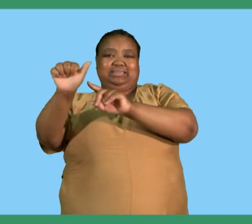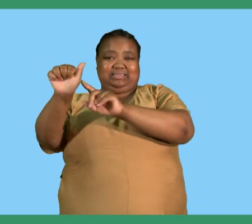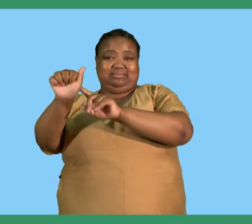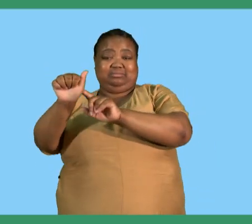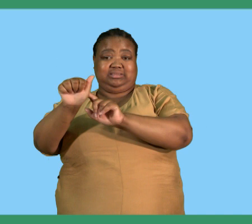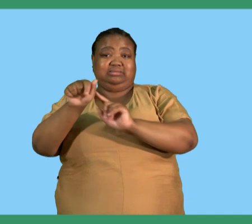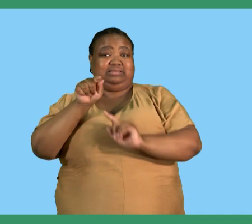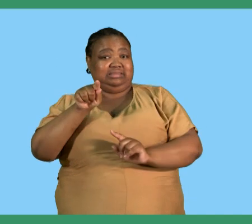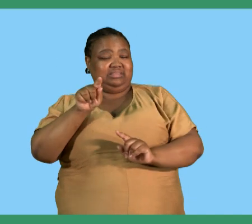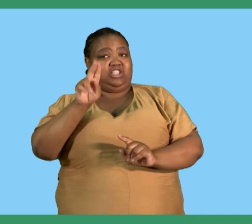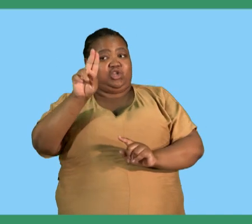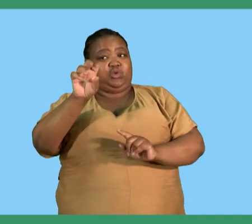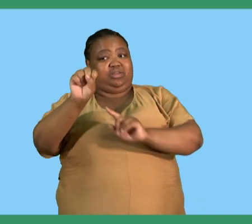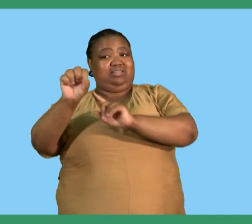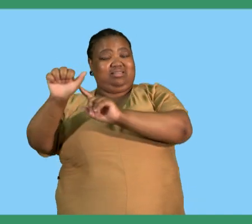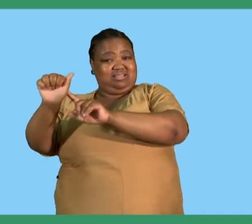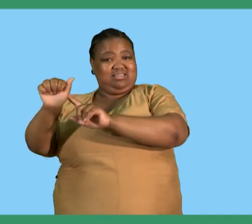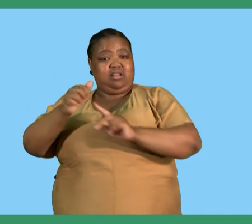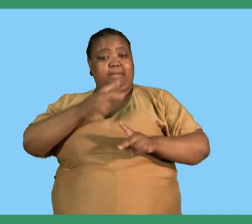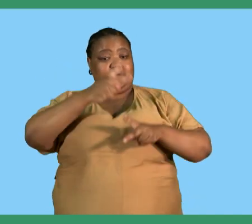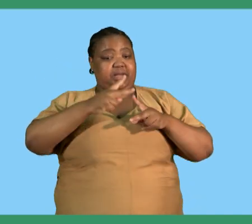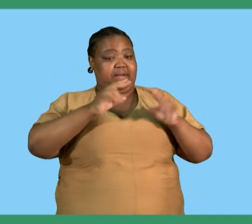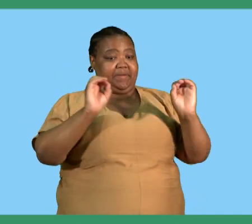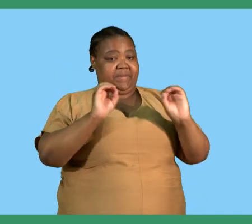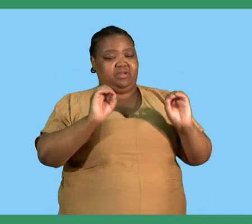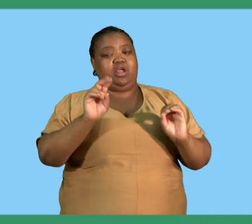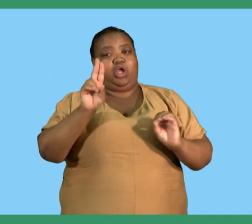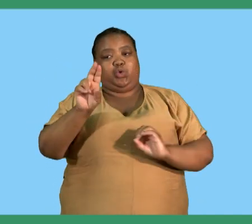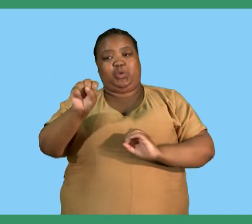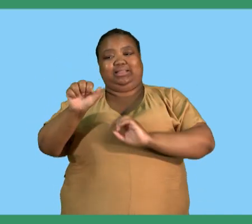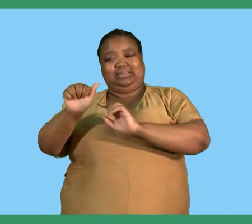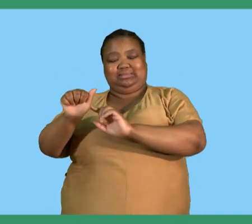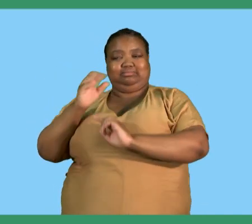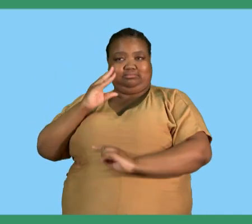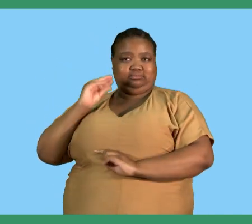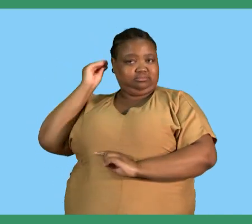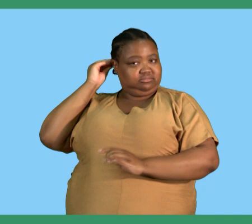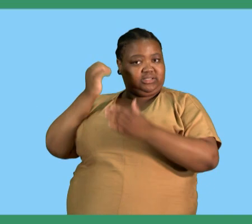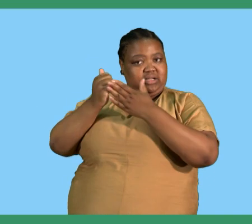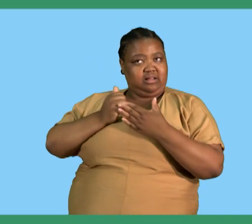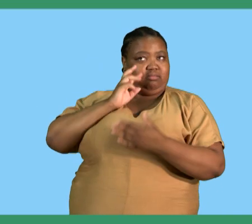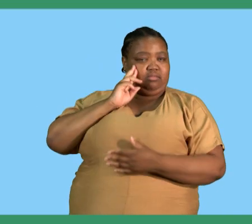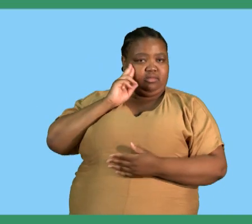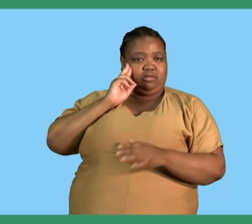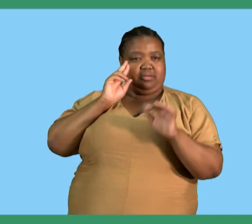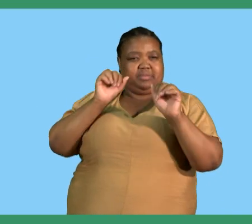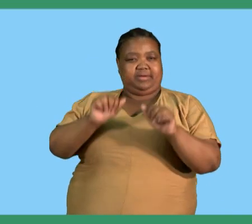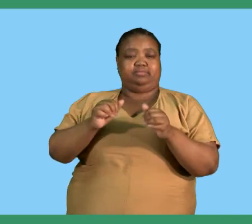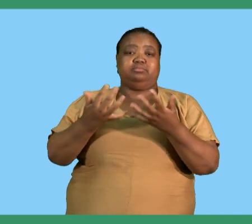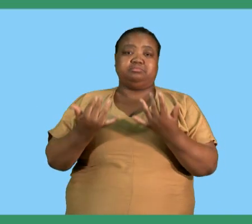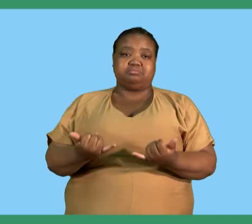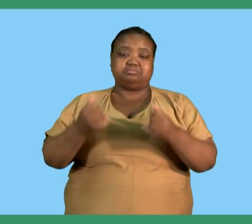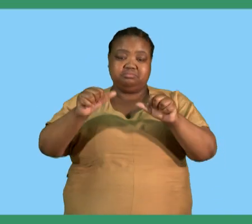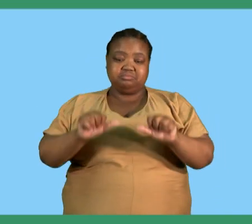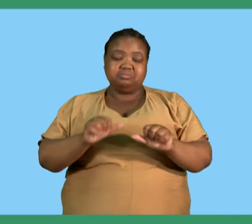what I use to remember the unprofessional business practices. It's USA. Right, then we've got the other one.